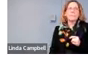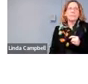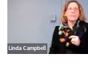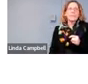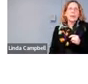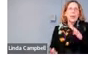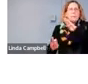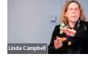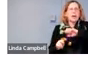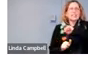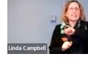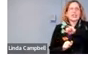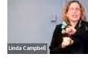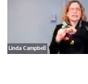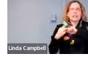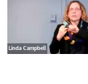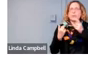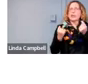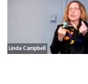entire process.